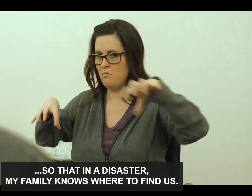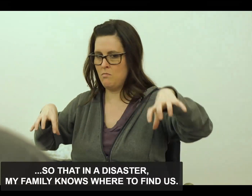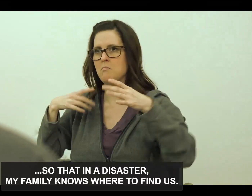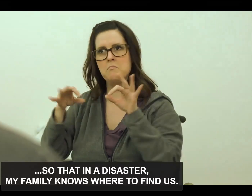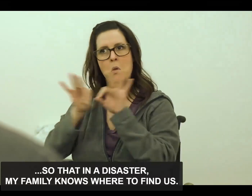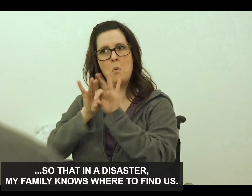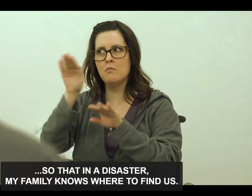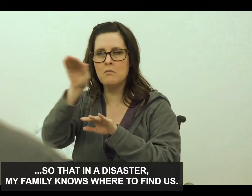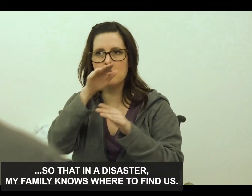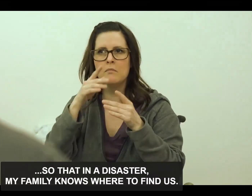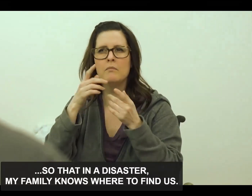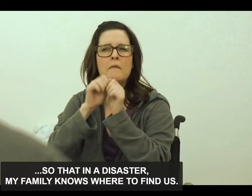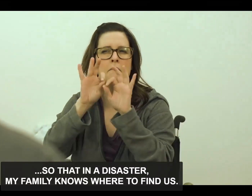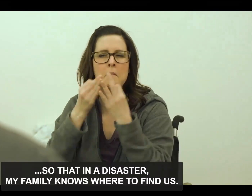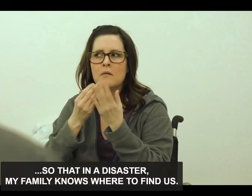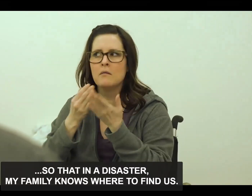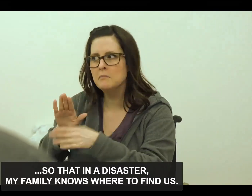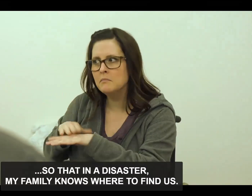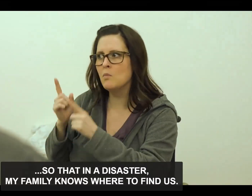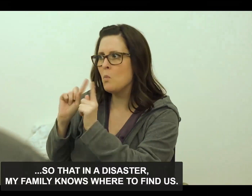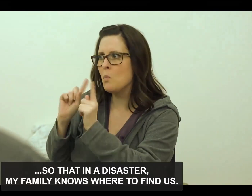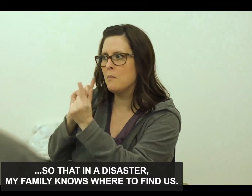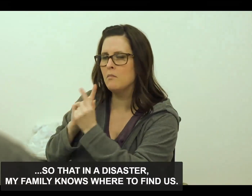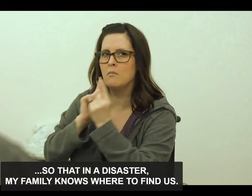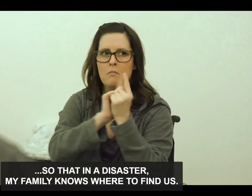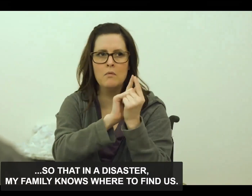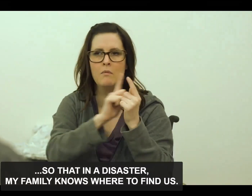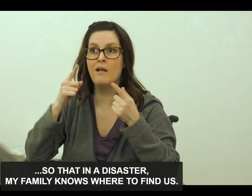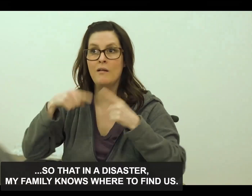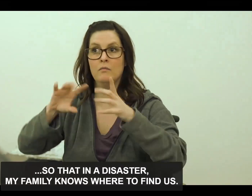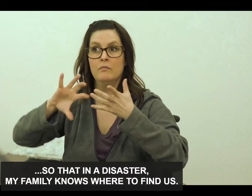so that in a disaster, my family knows where to find us.